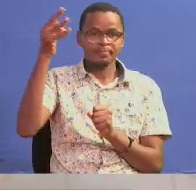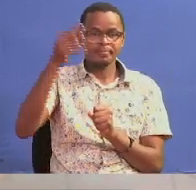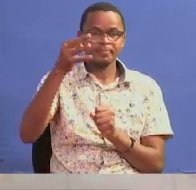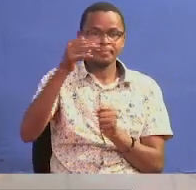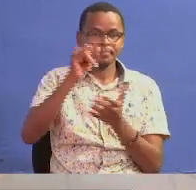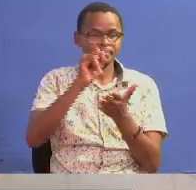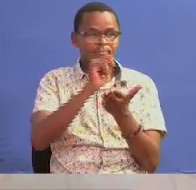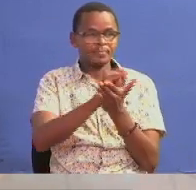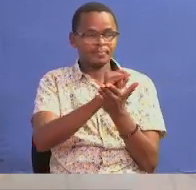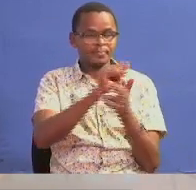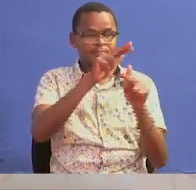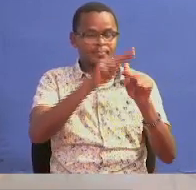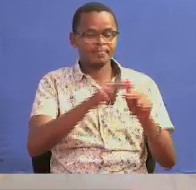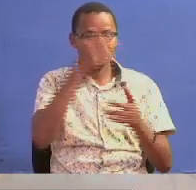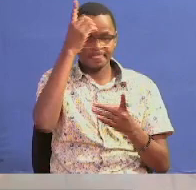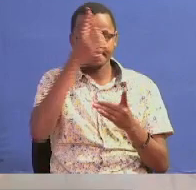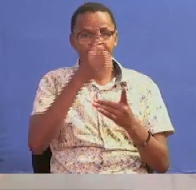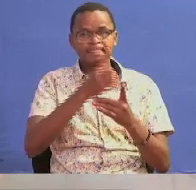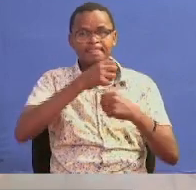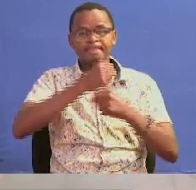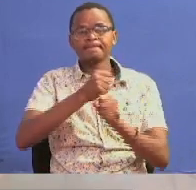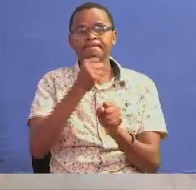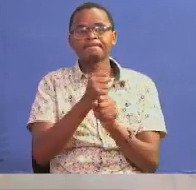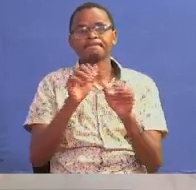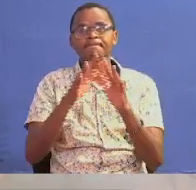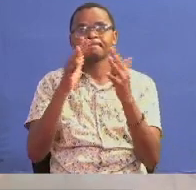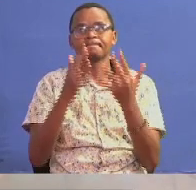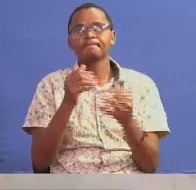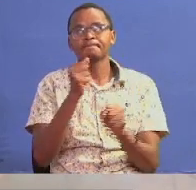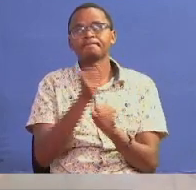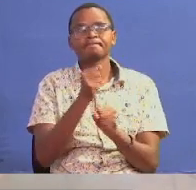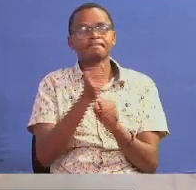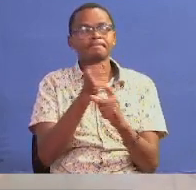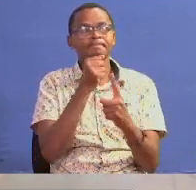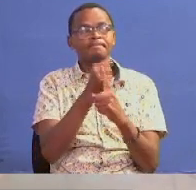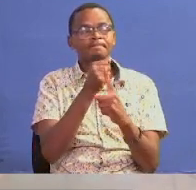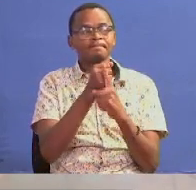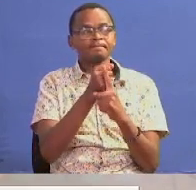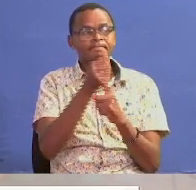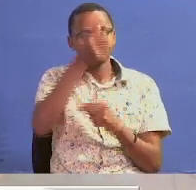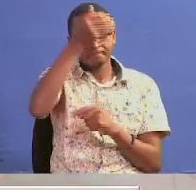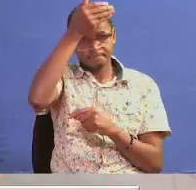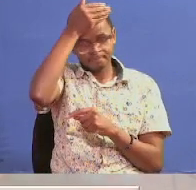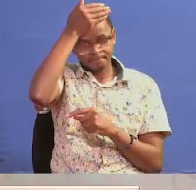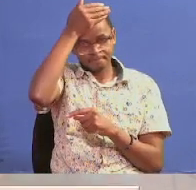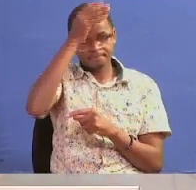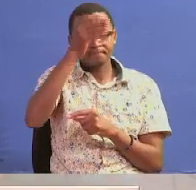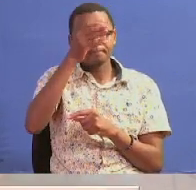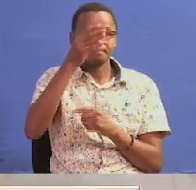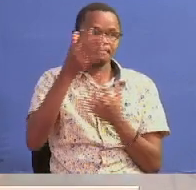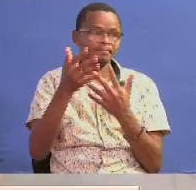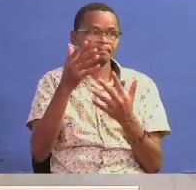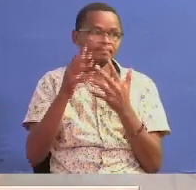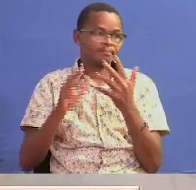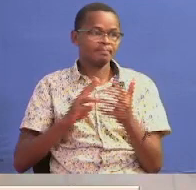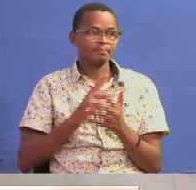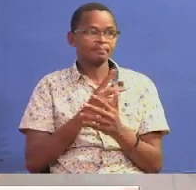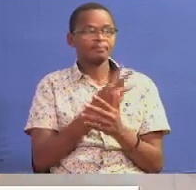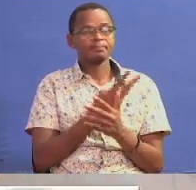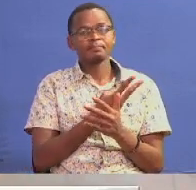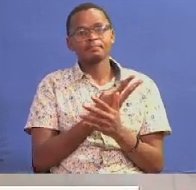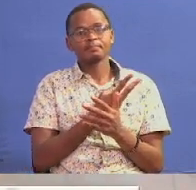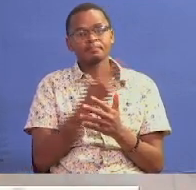you are placed in that particular seat of decision making, how would you want to advocate for nurses, even as